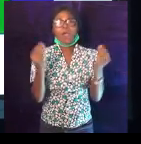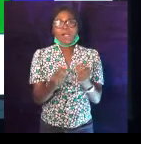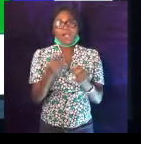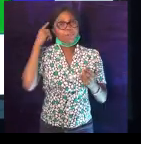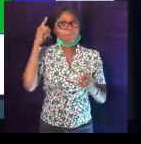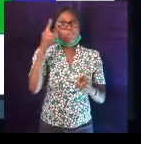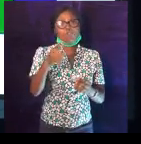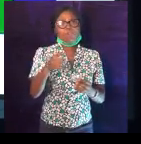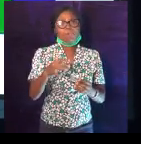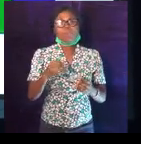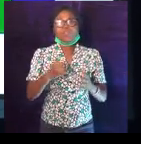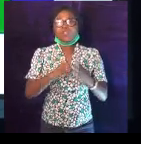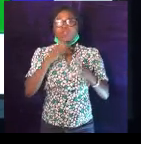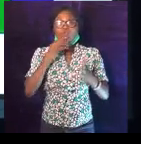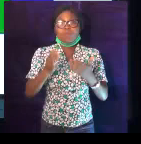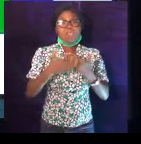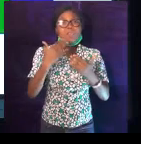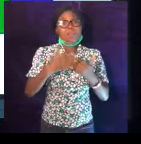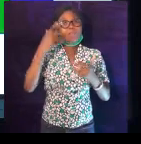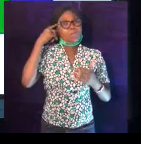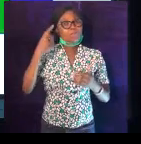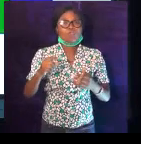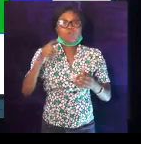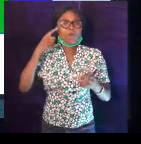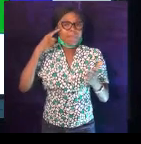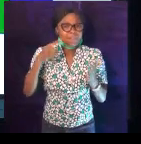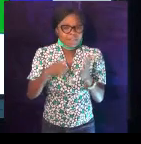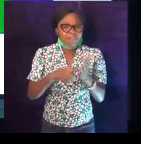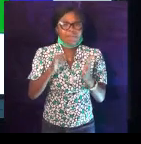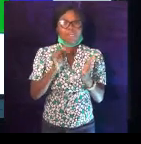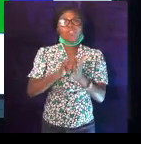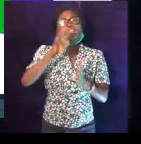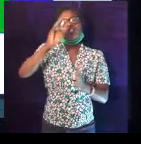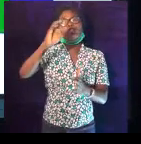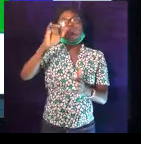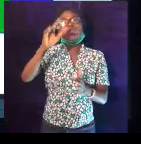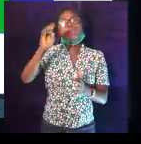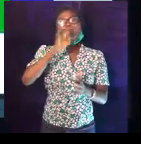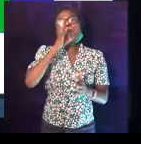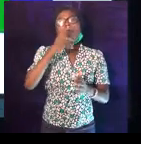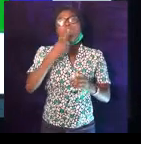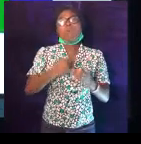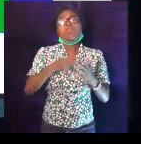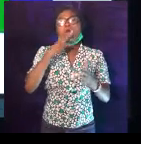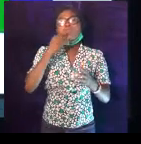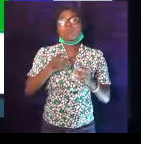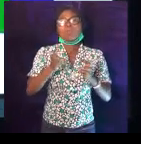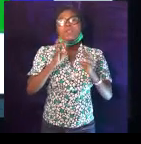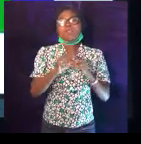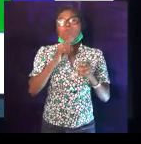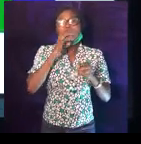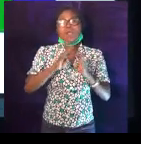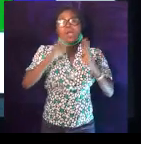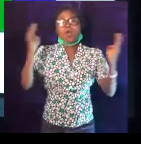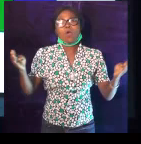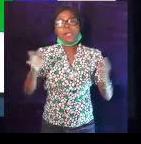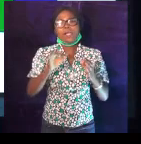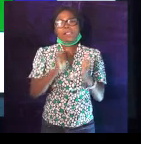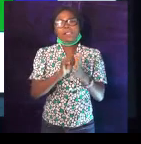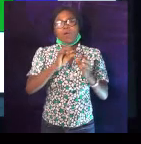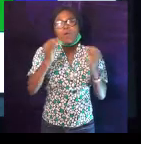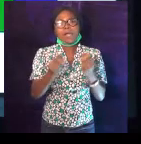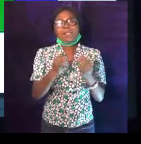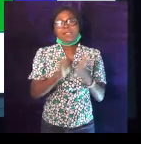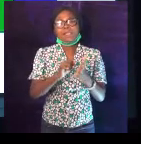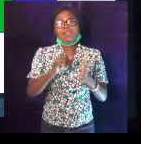even easier for you to identify the mode. And what are the ways by which we organize data? We can organize data